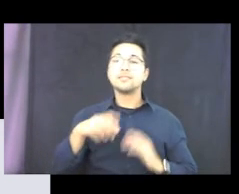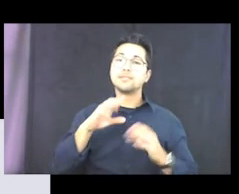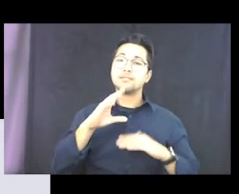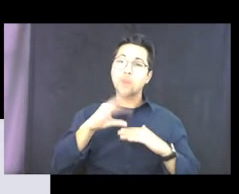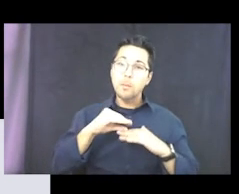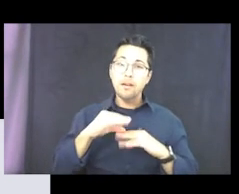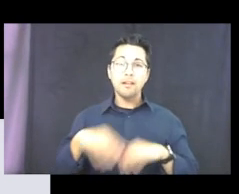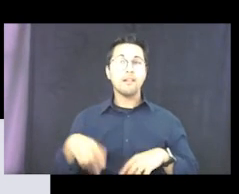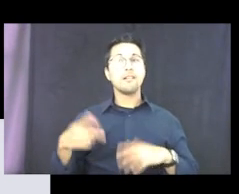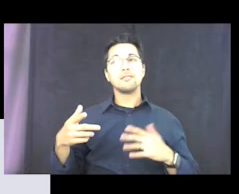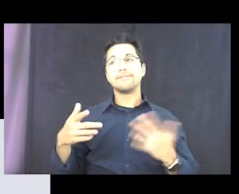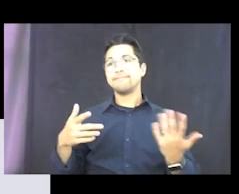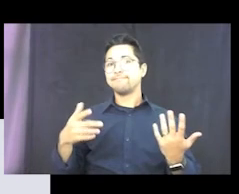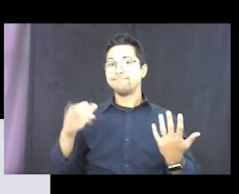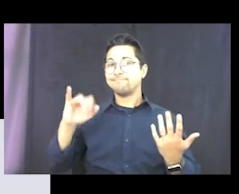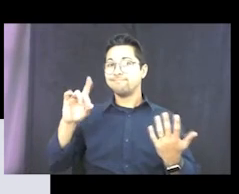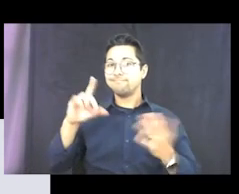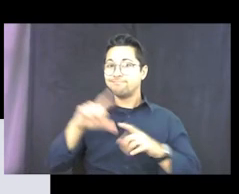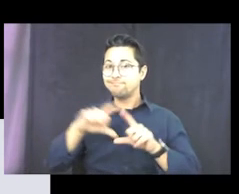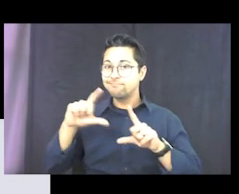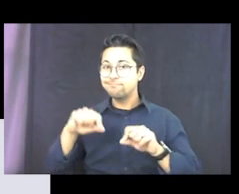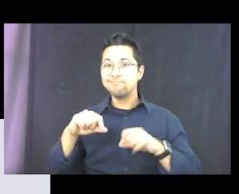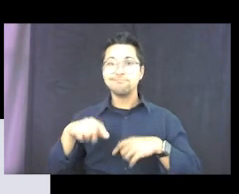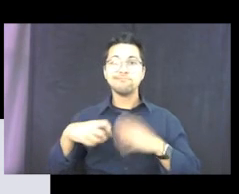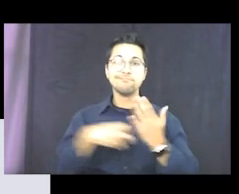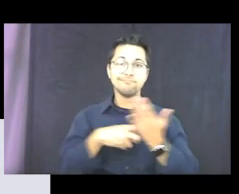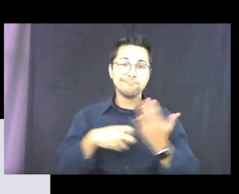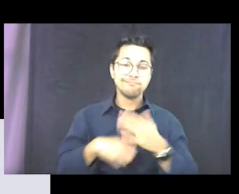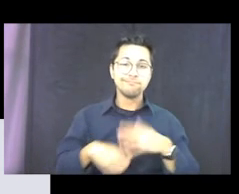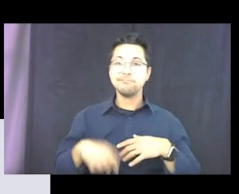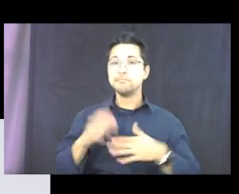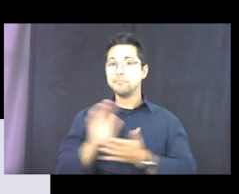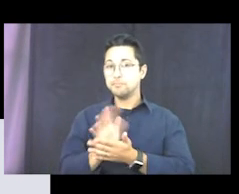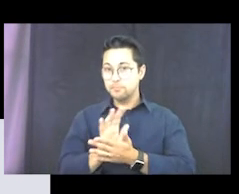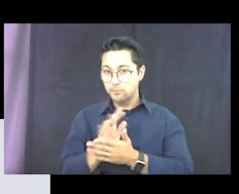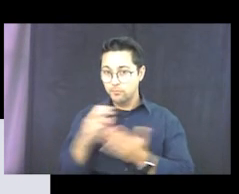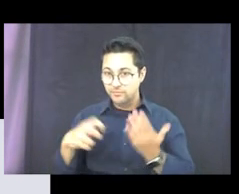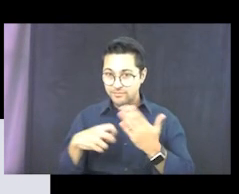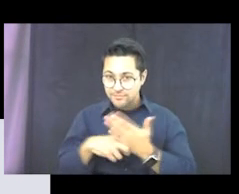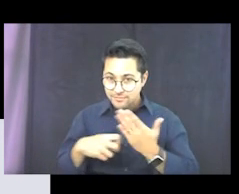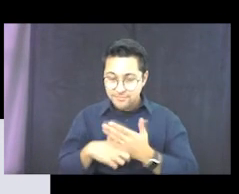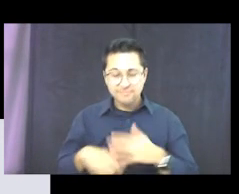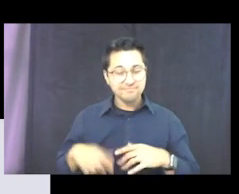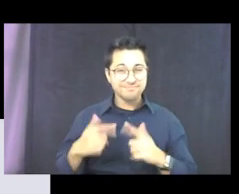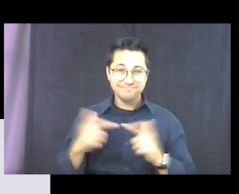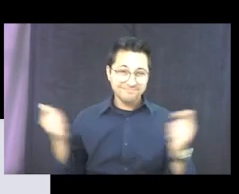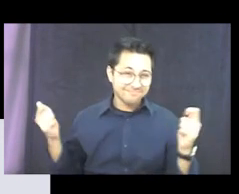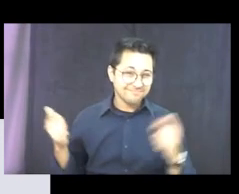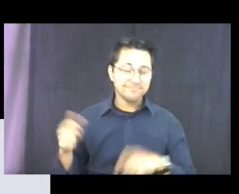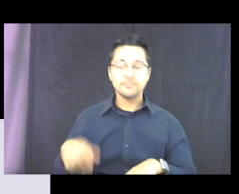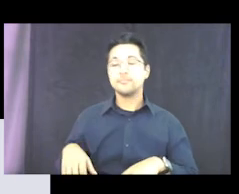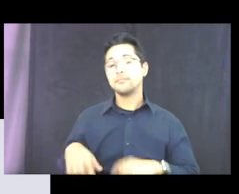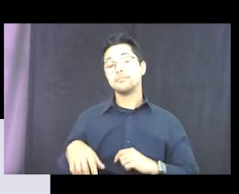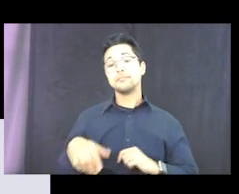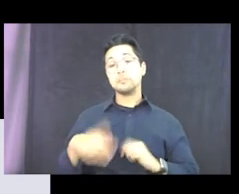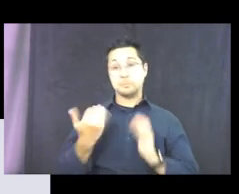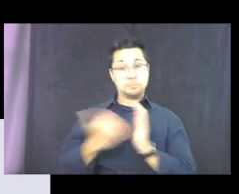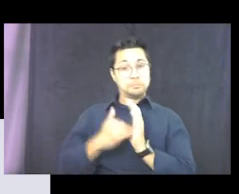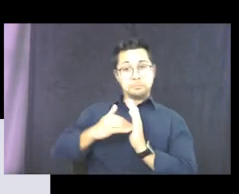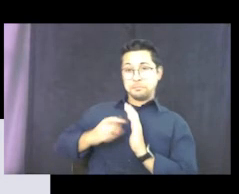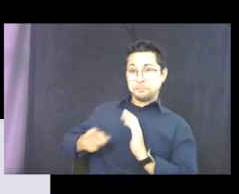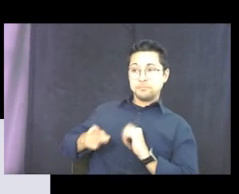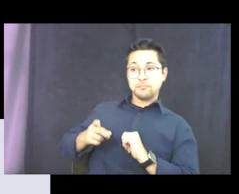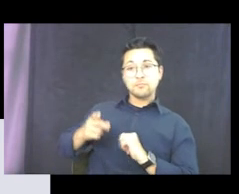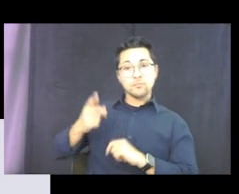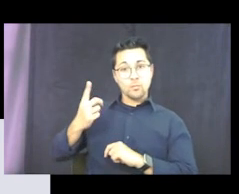coupons, ID cards, tickets, movie tickets, many other. And again,